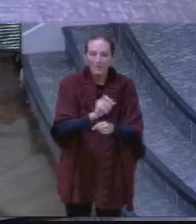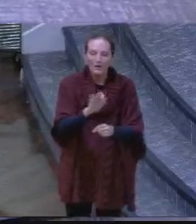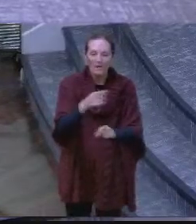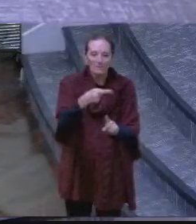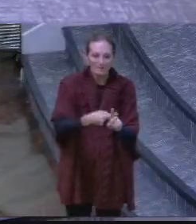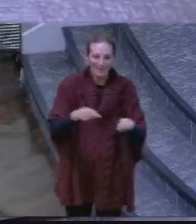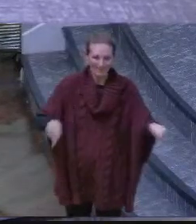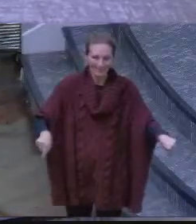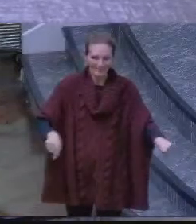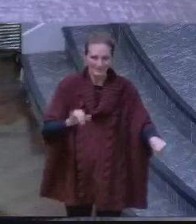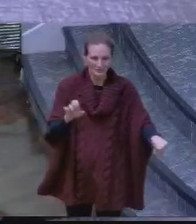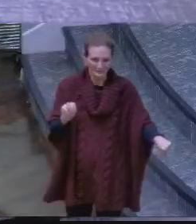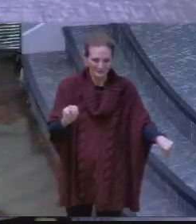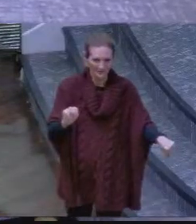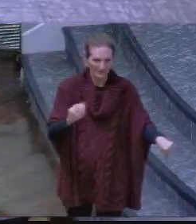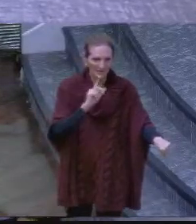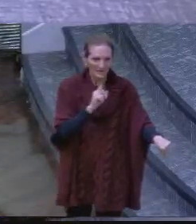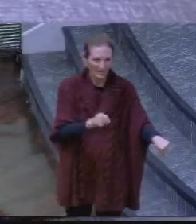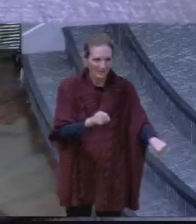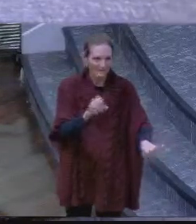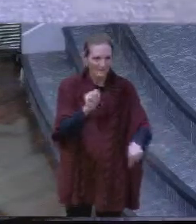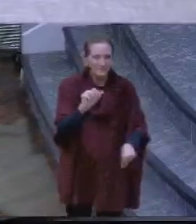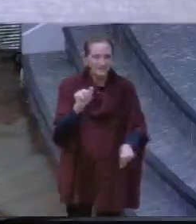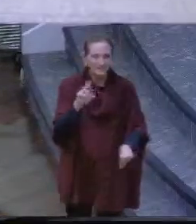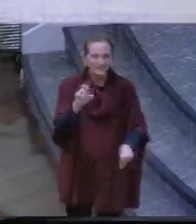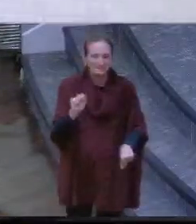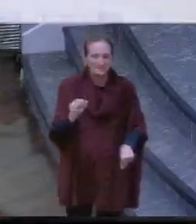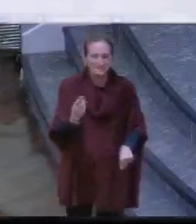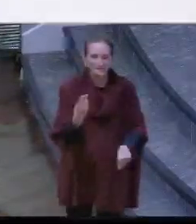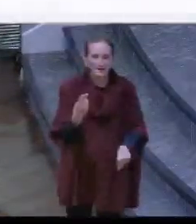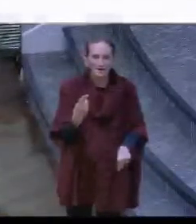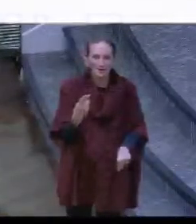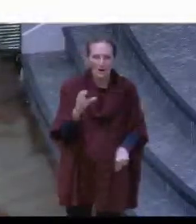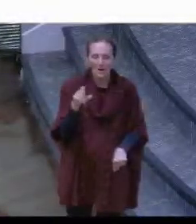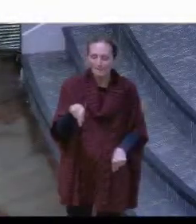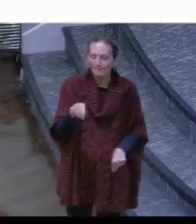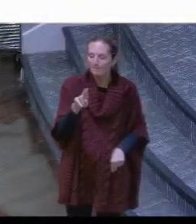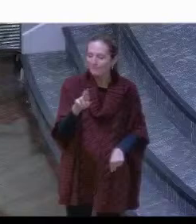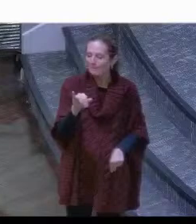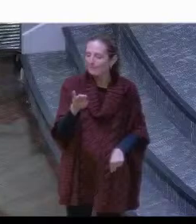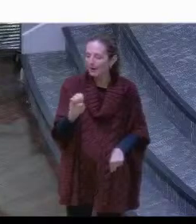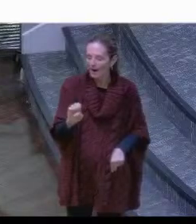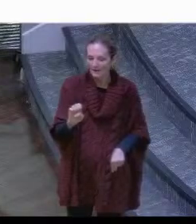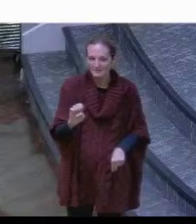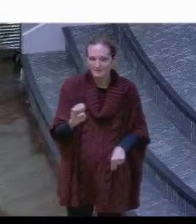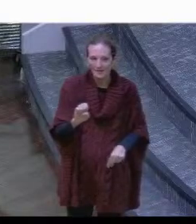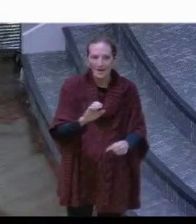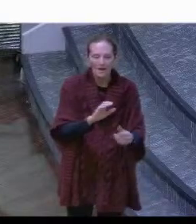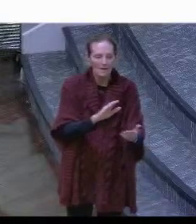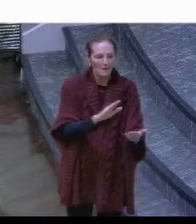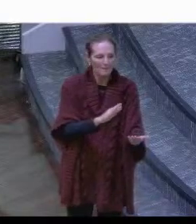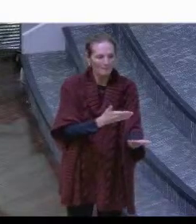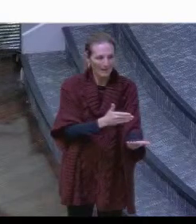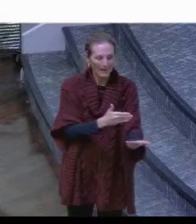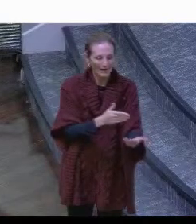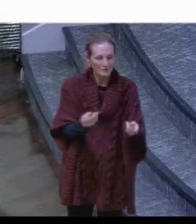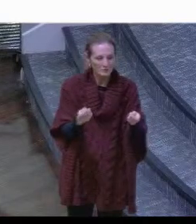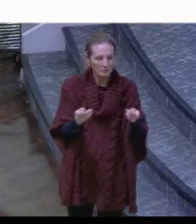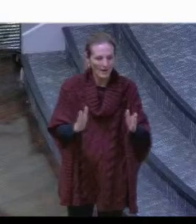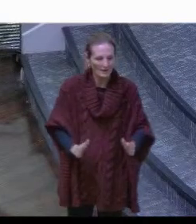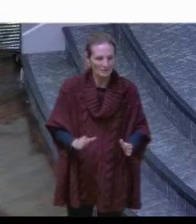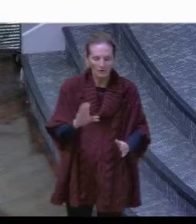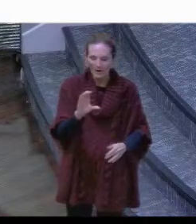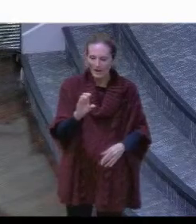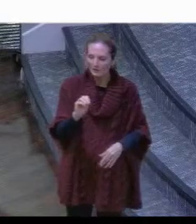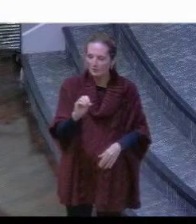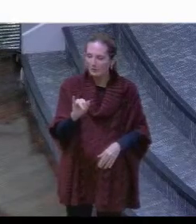month is Miss Sarah Waller-Price, Band Director at Coyle Middle School. And I'd like to ask Miss